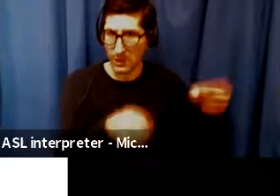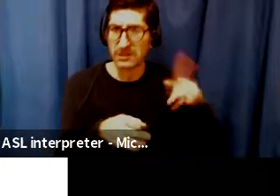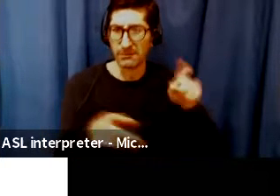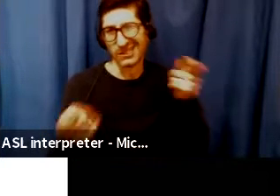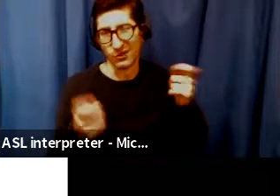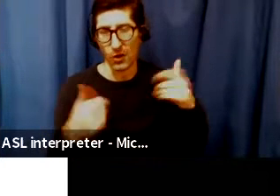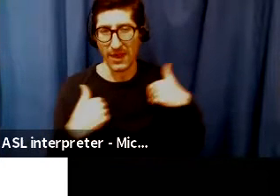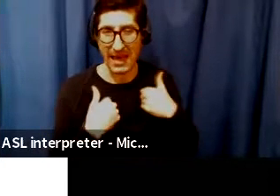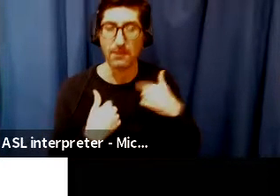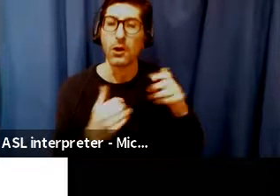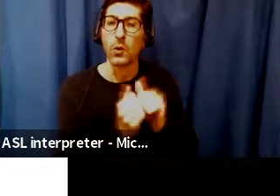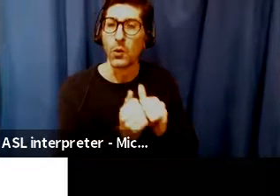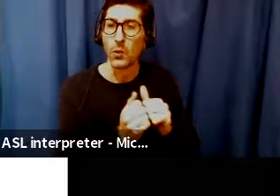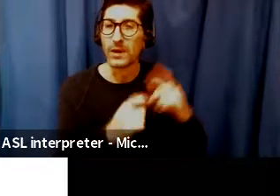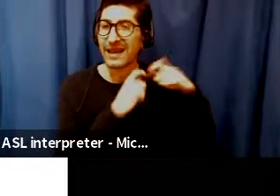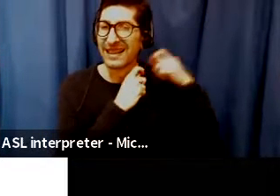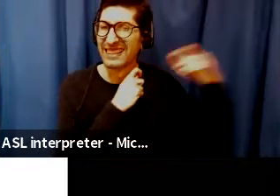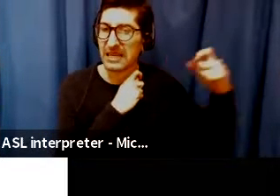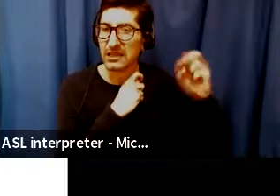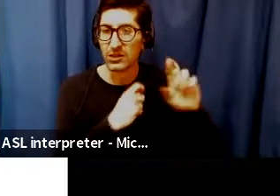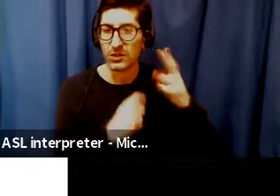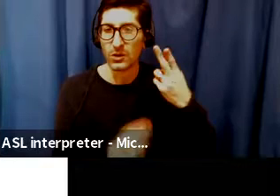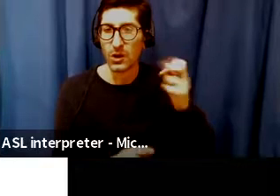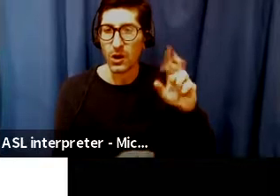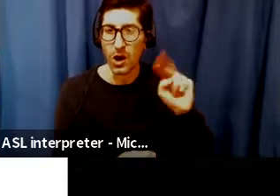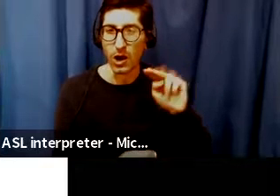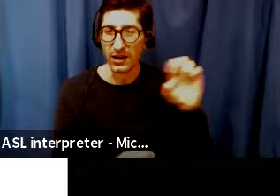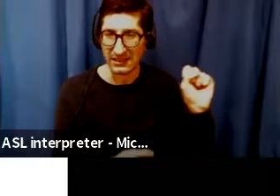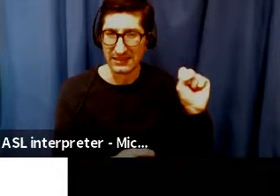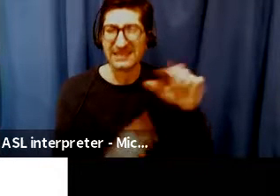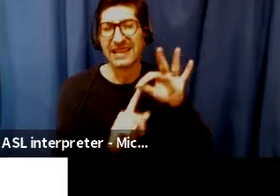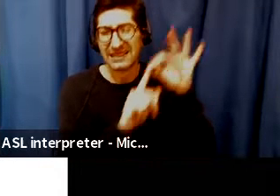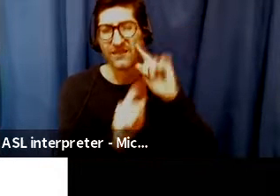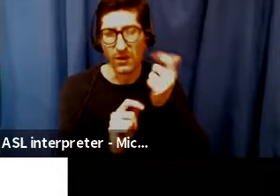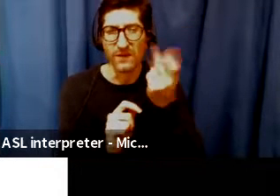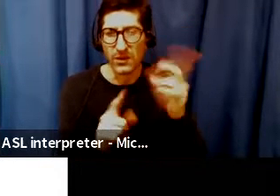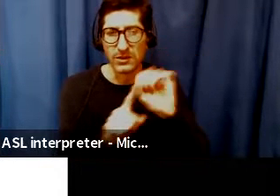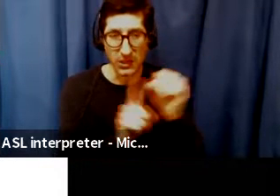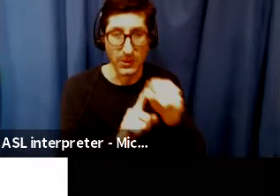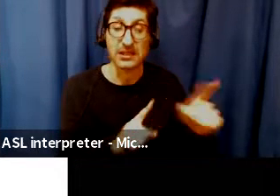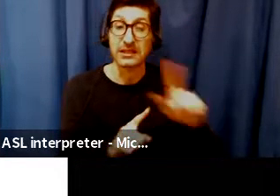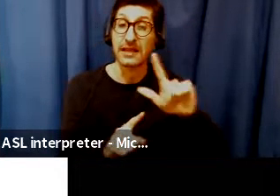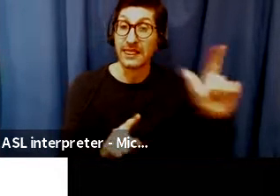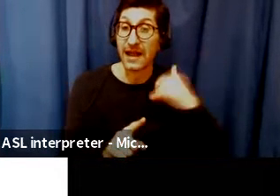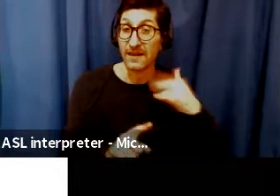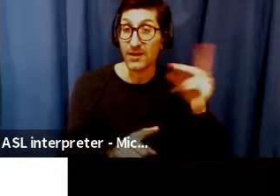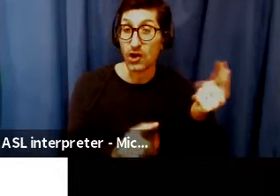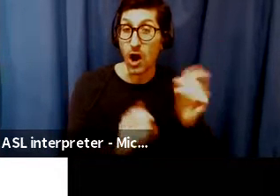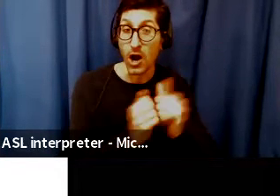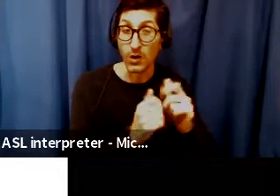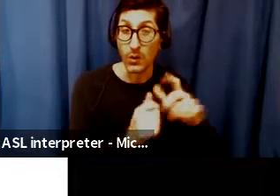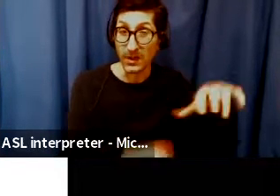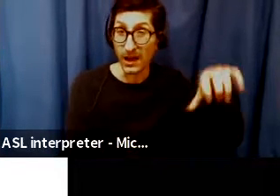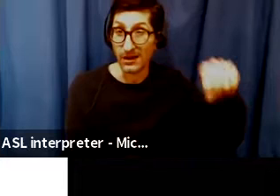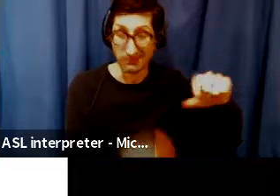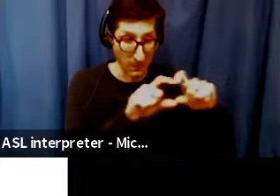leash or harness, except in very narrow circumstances. So on the left, we have a seeing eye dog who has a harness on, and on the right, we have a woman